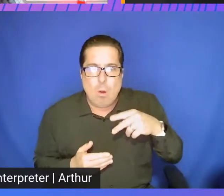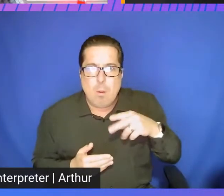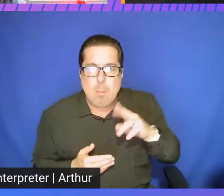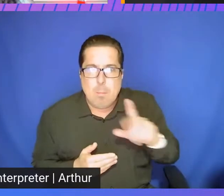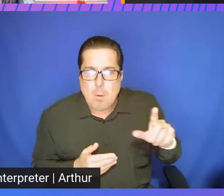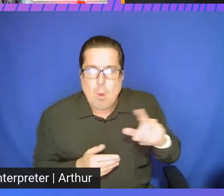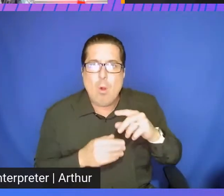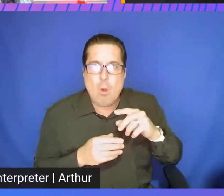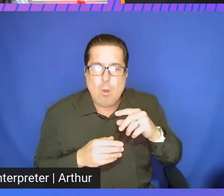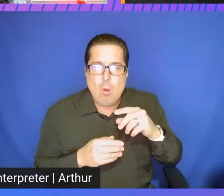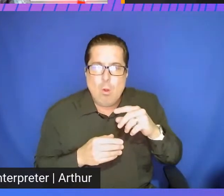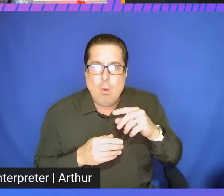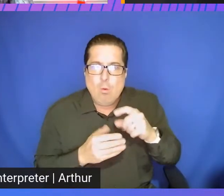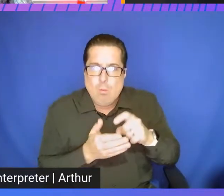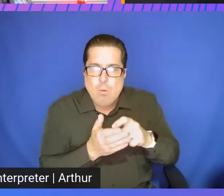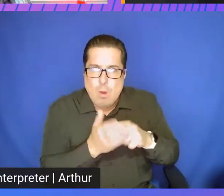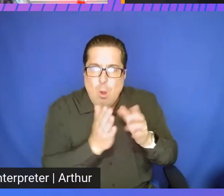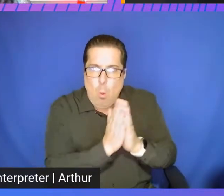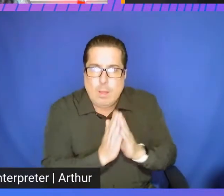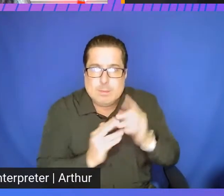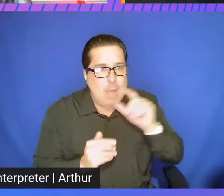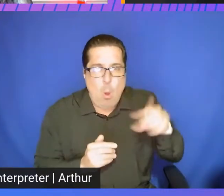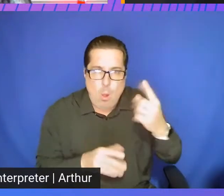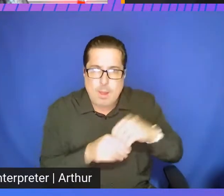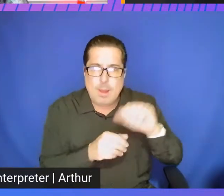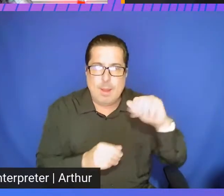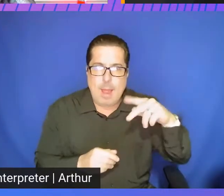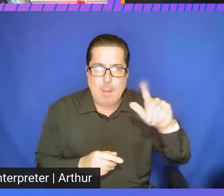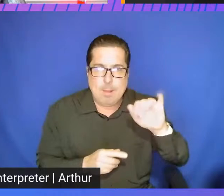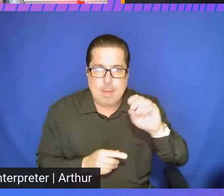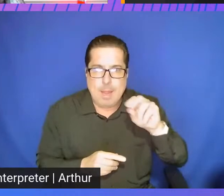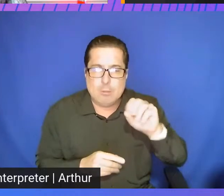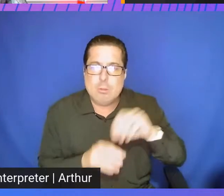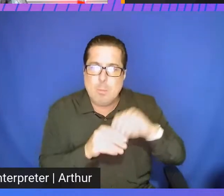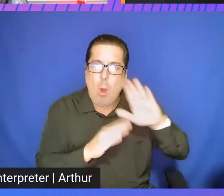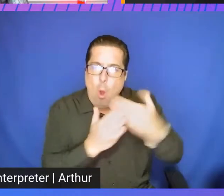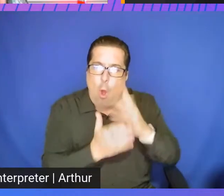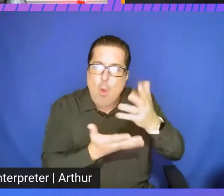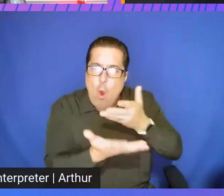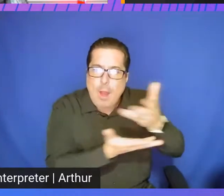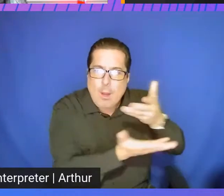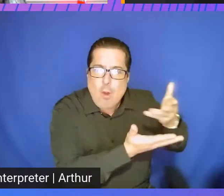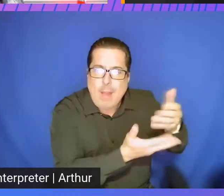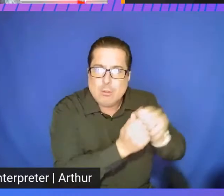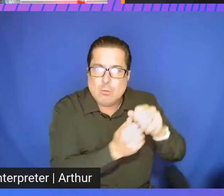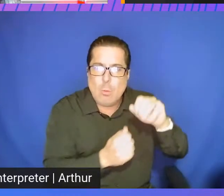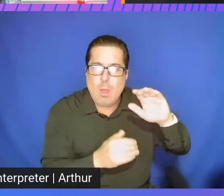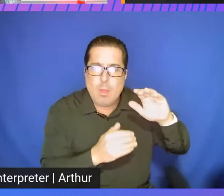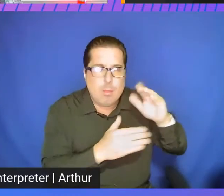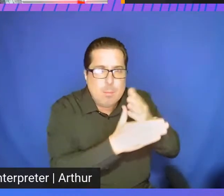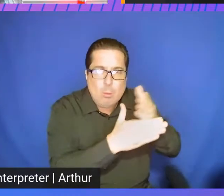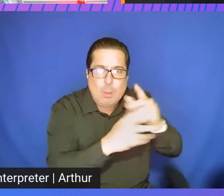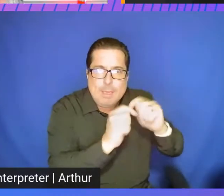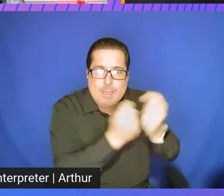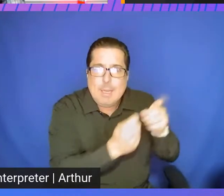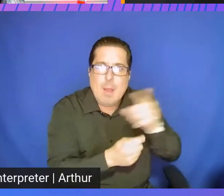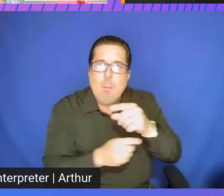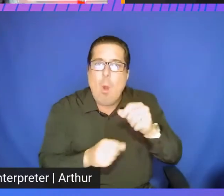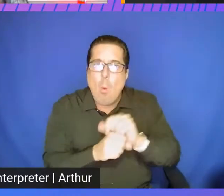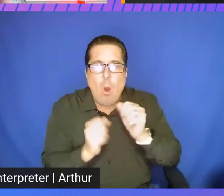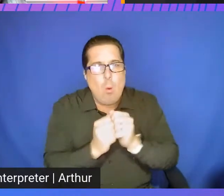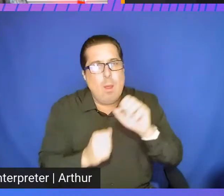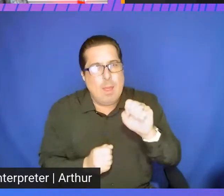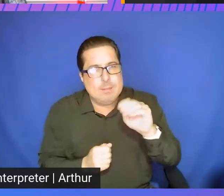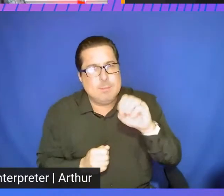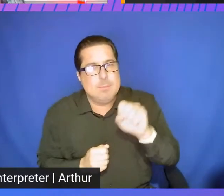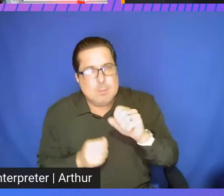just your applications, but all of your interactions between teams work best in a self-service way where there's some sort